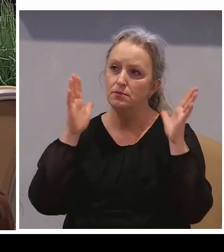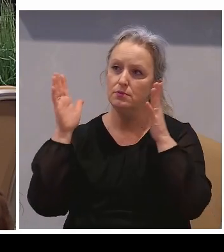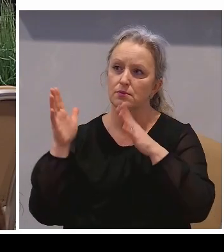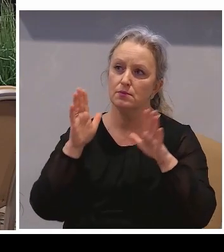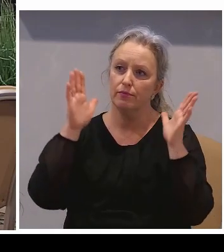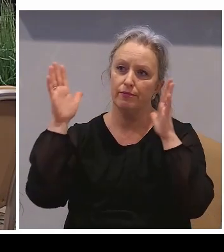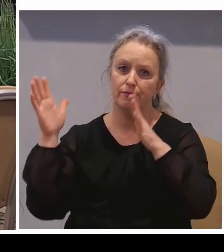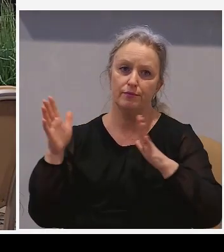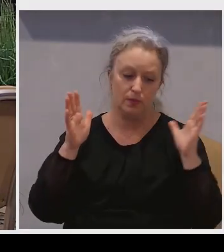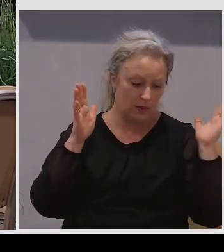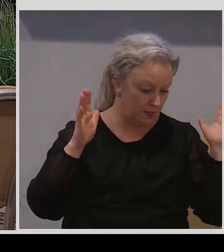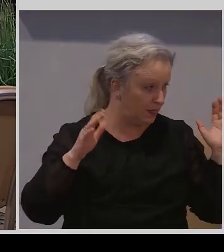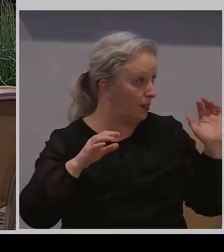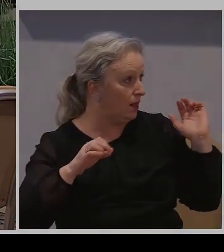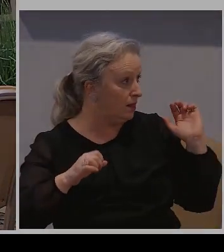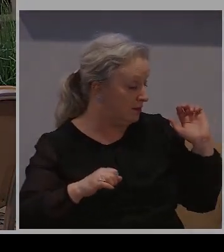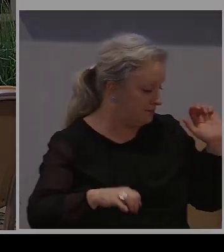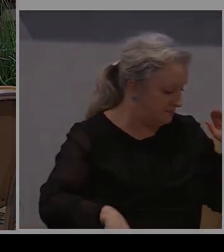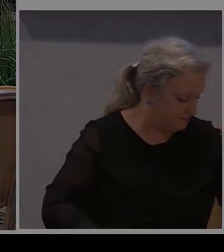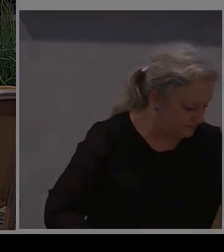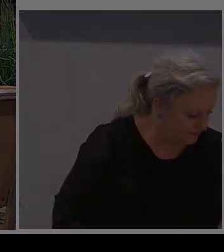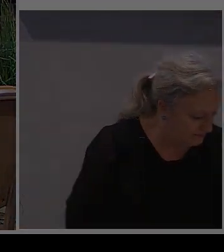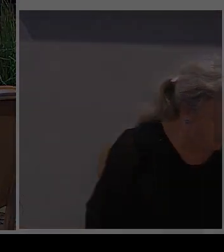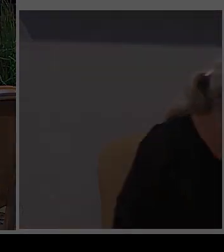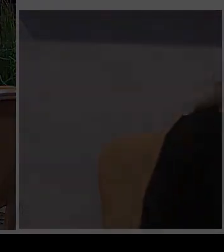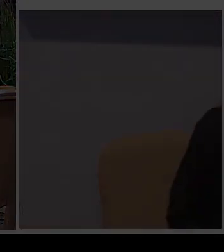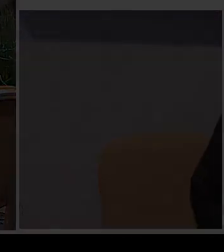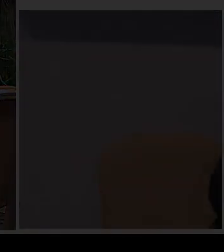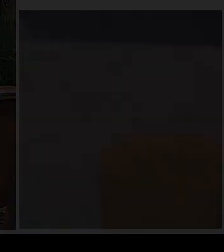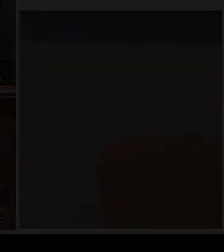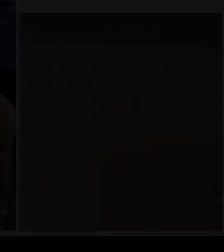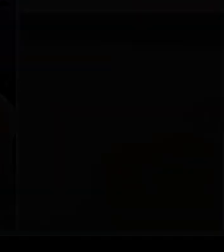time deadline. Kas on mõni kiire küsimus? Thank you.